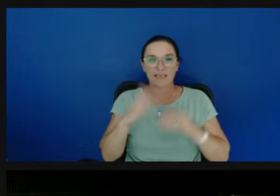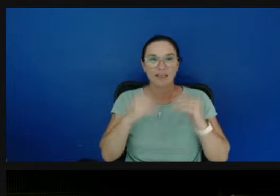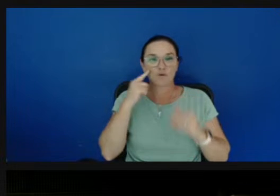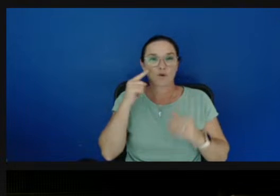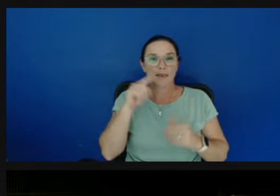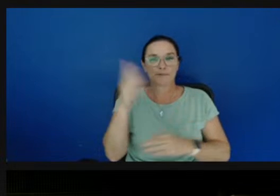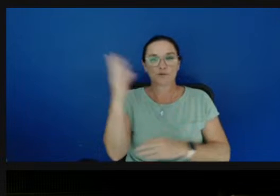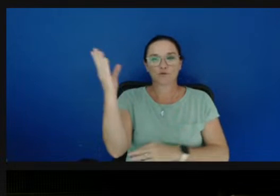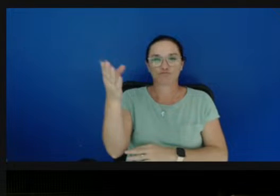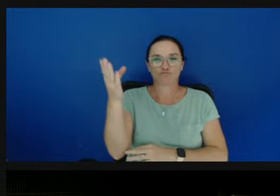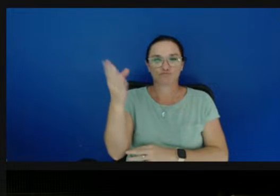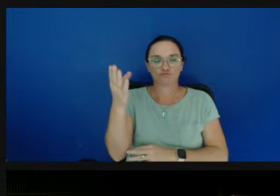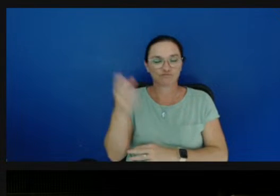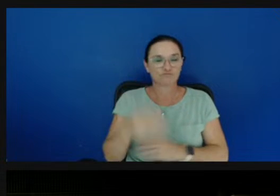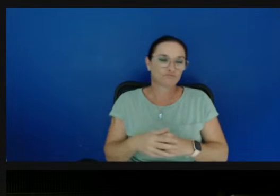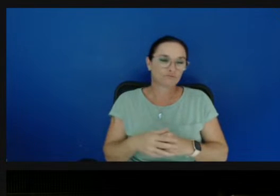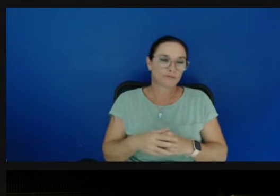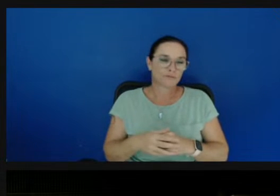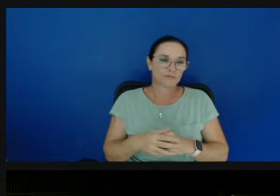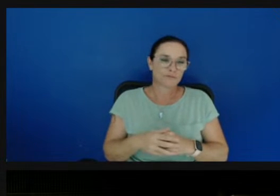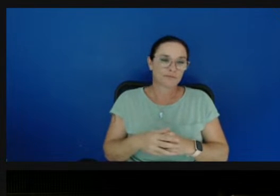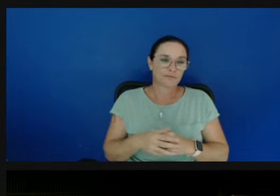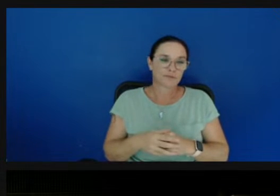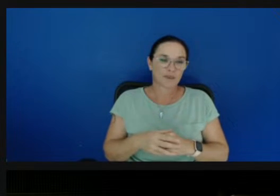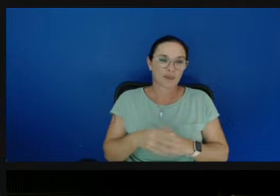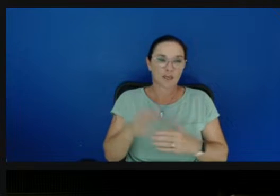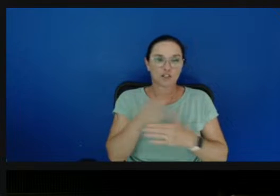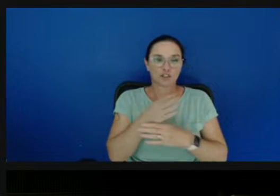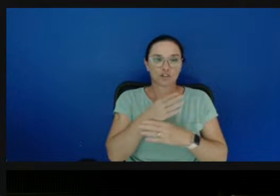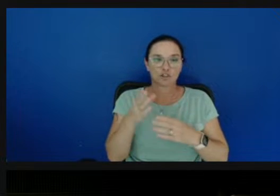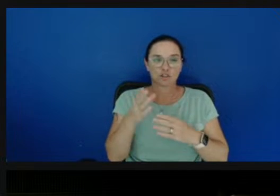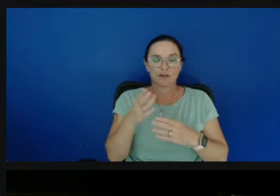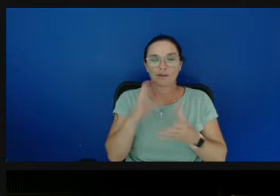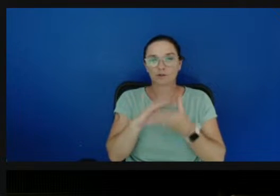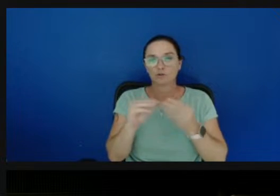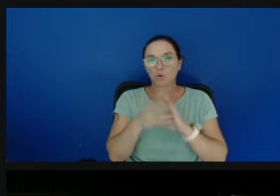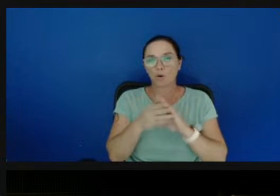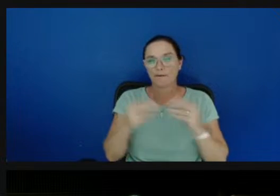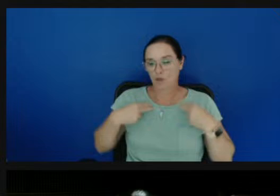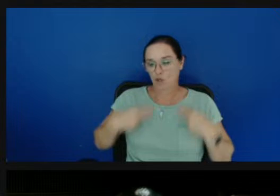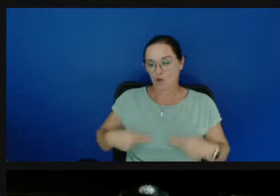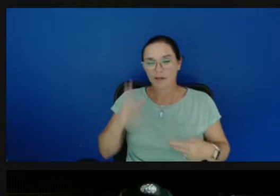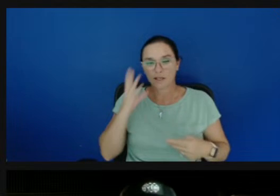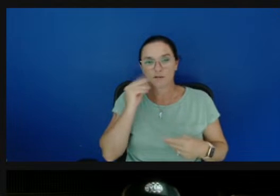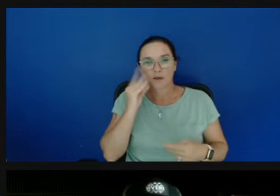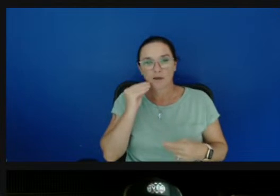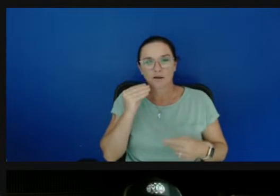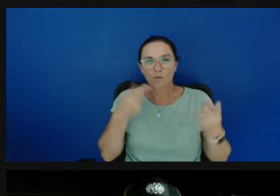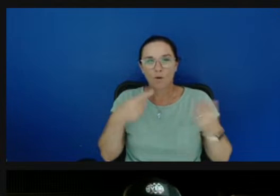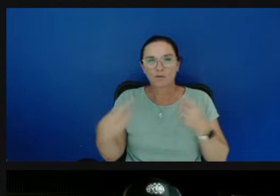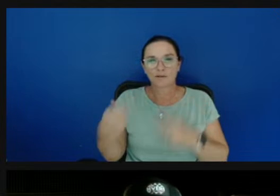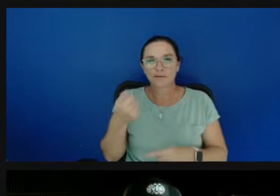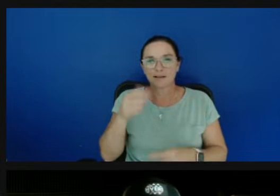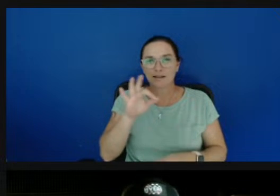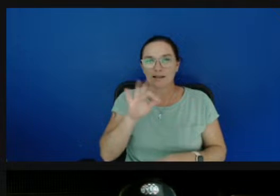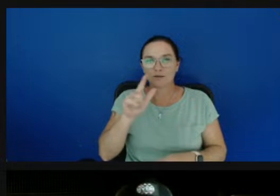here and tell this story of the human experience and what it was like in 1924.